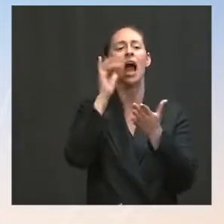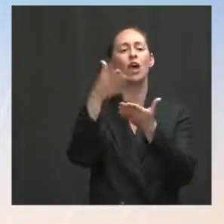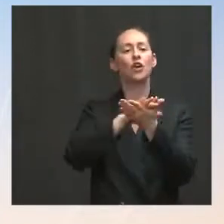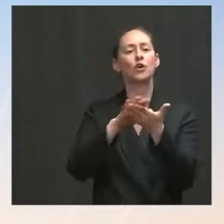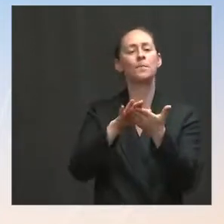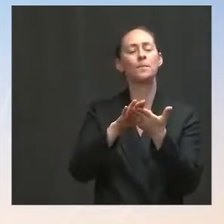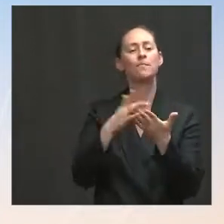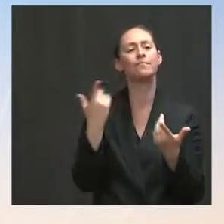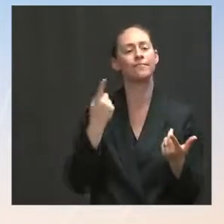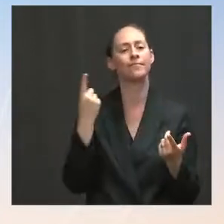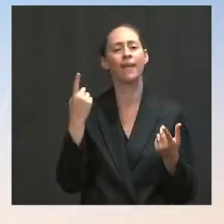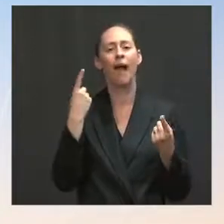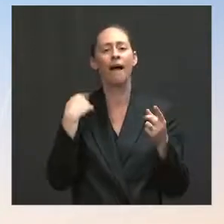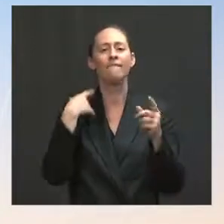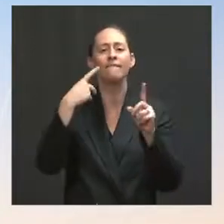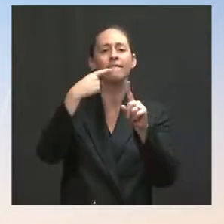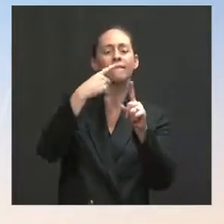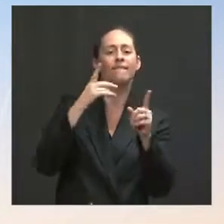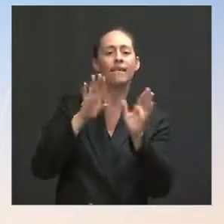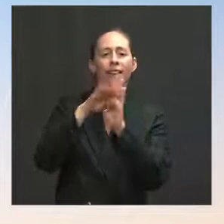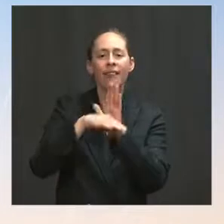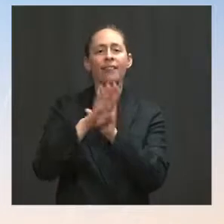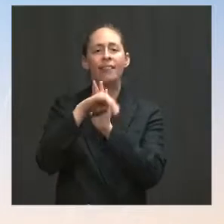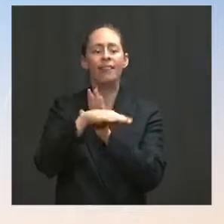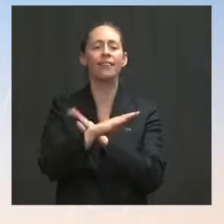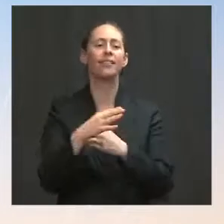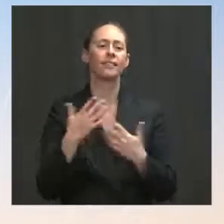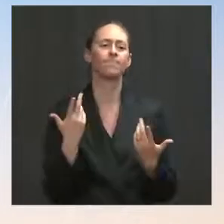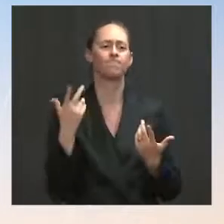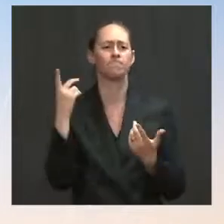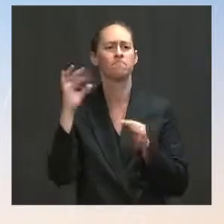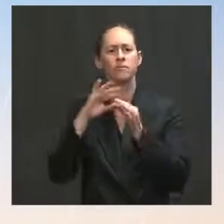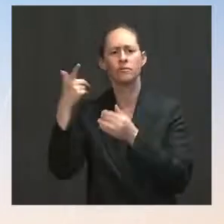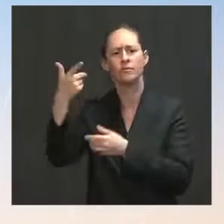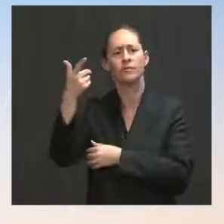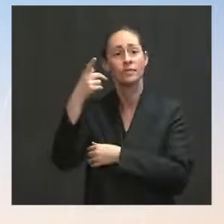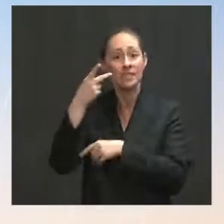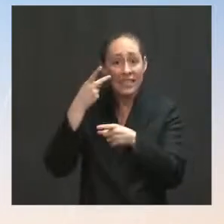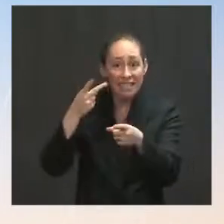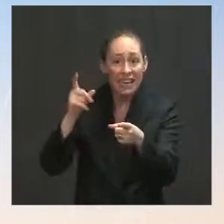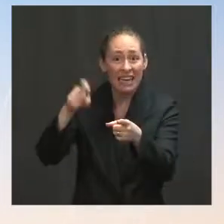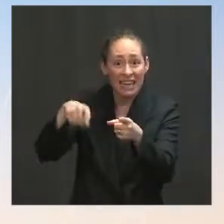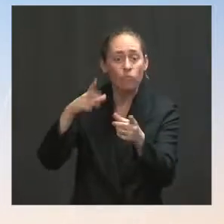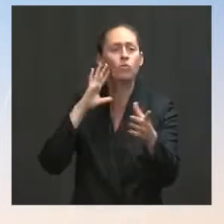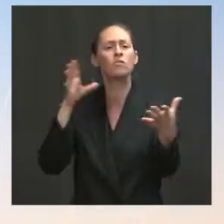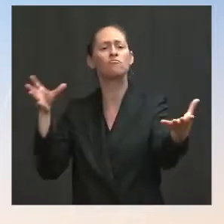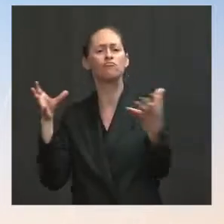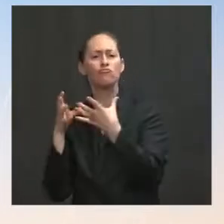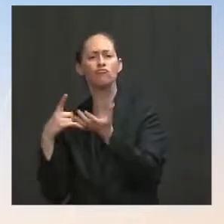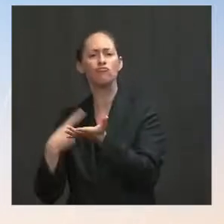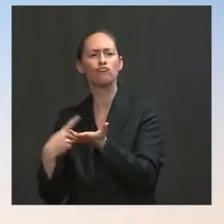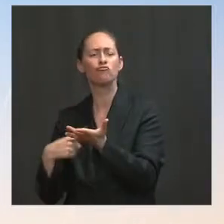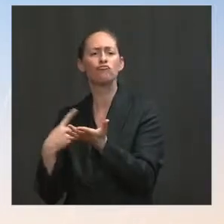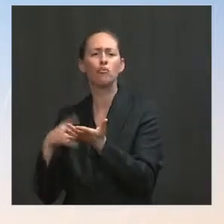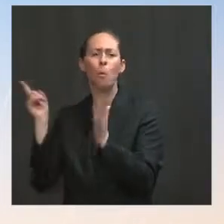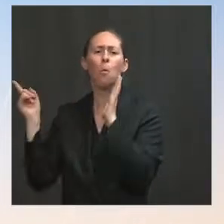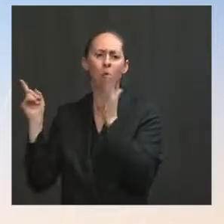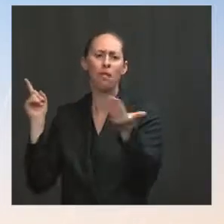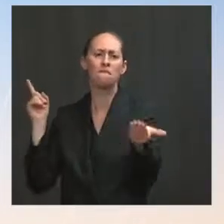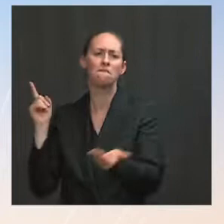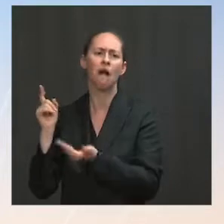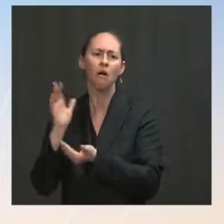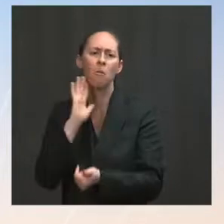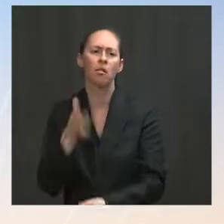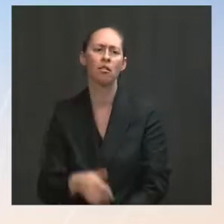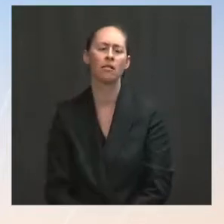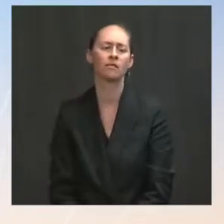engaged. The president will be talking with, engaging with, inviting down members to have discussions as needed through this process. But we've